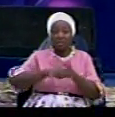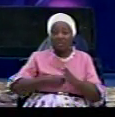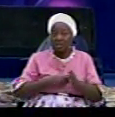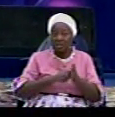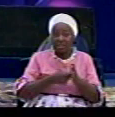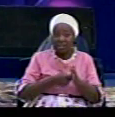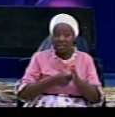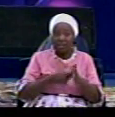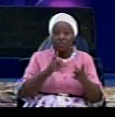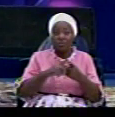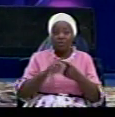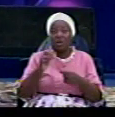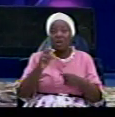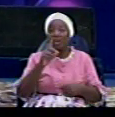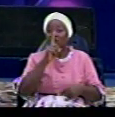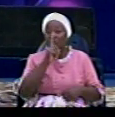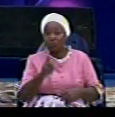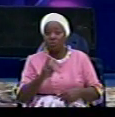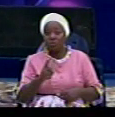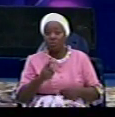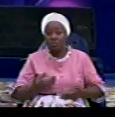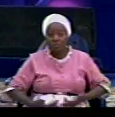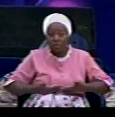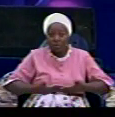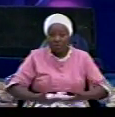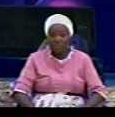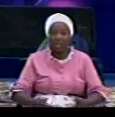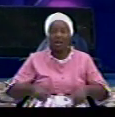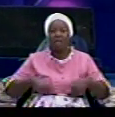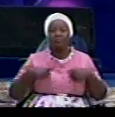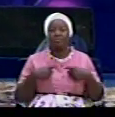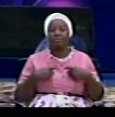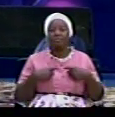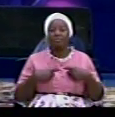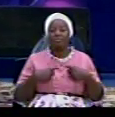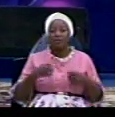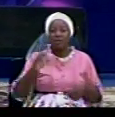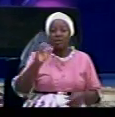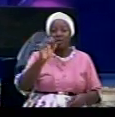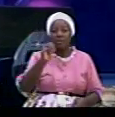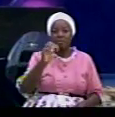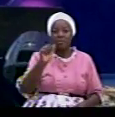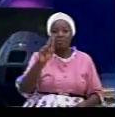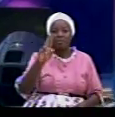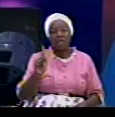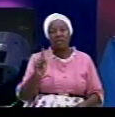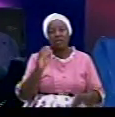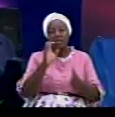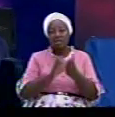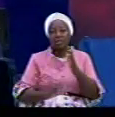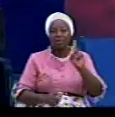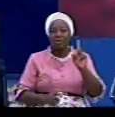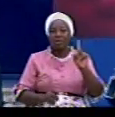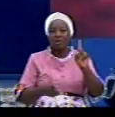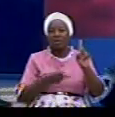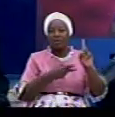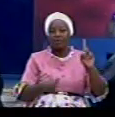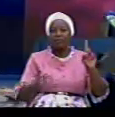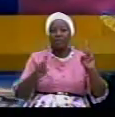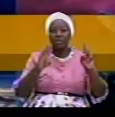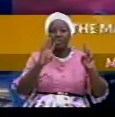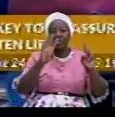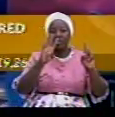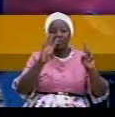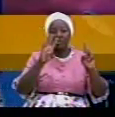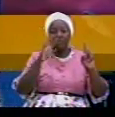an assured begotten life. Mark chapter 1, reading from verse 14.